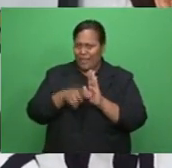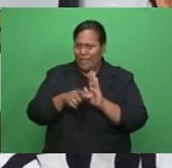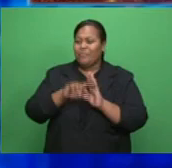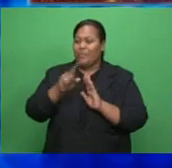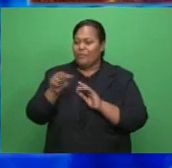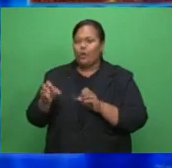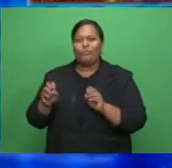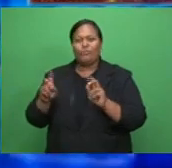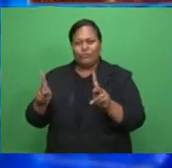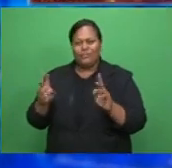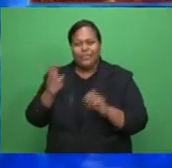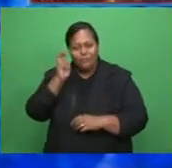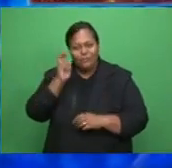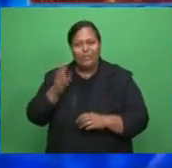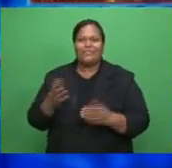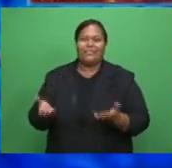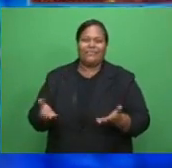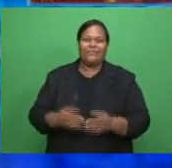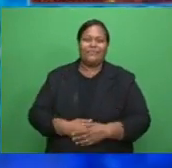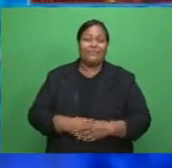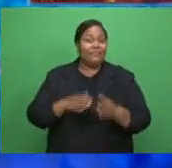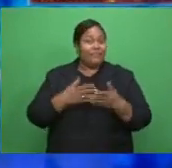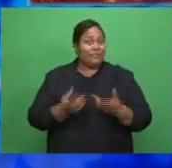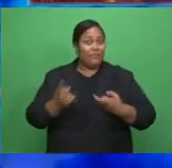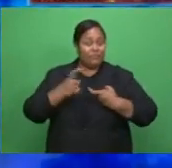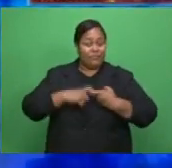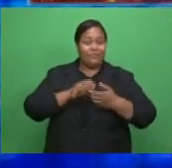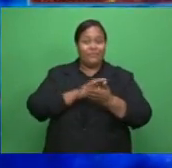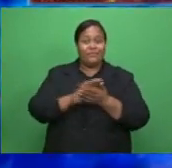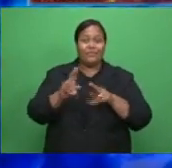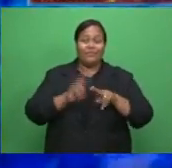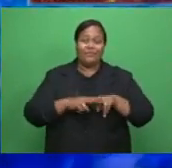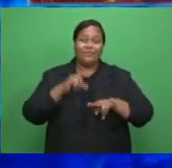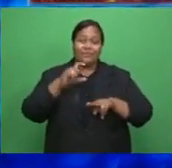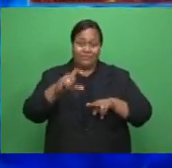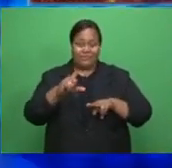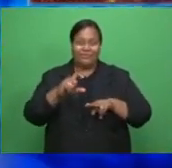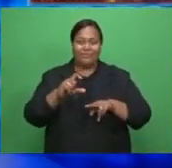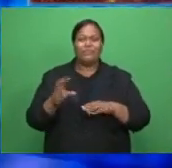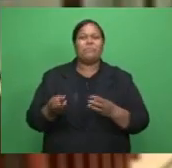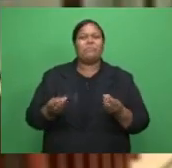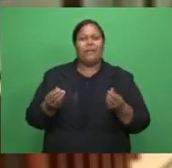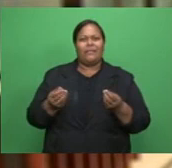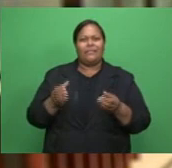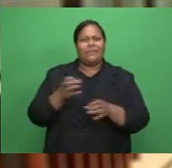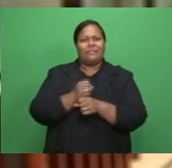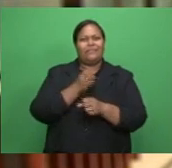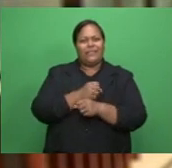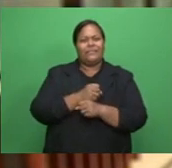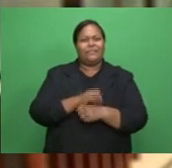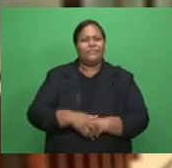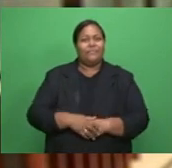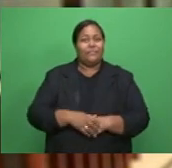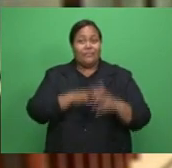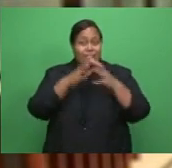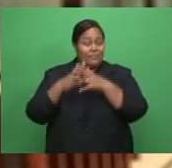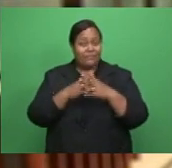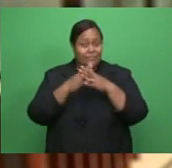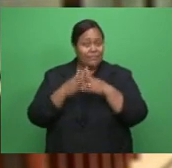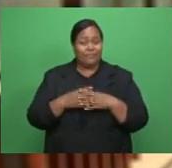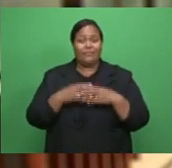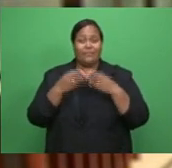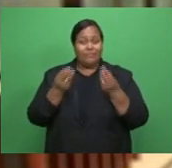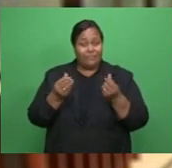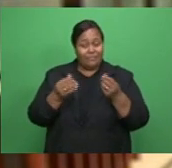well. We now join Shoran from HFC Bank with the latest from the money market. The US dollar lost a bit of momentum